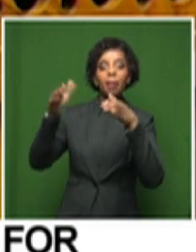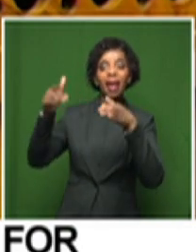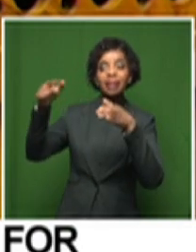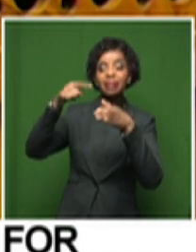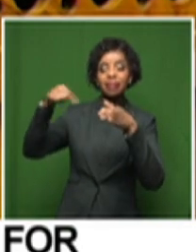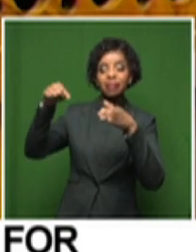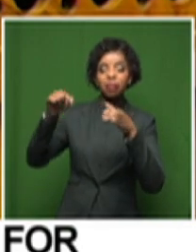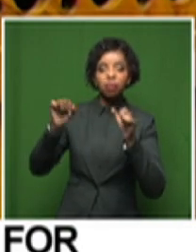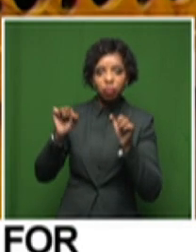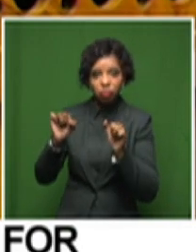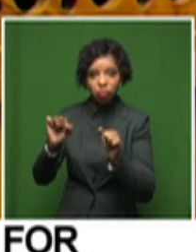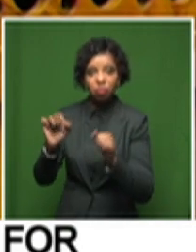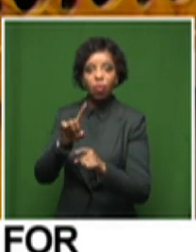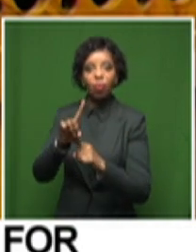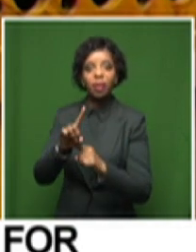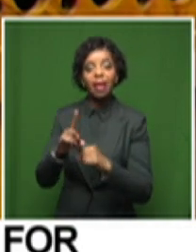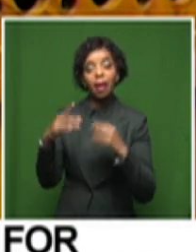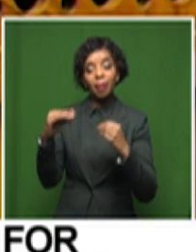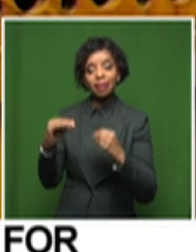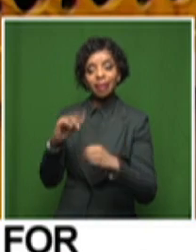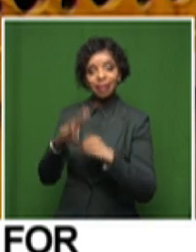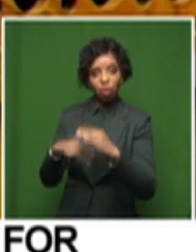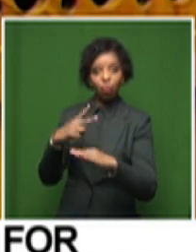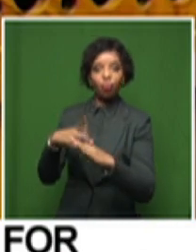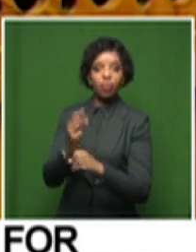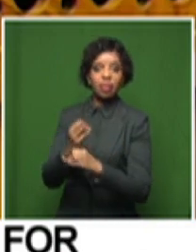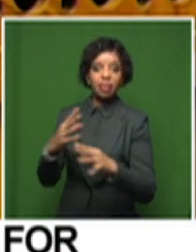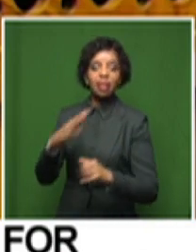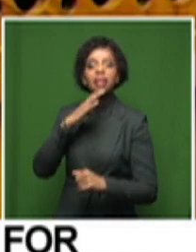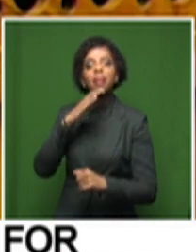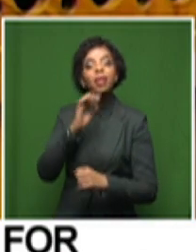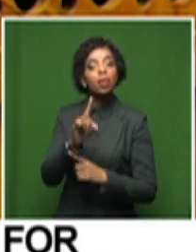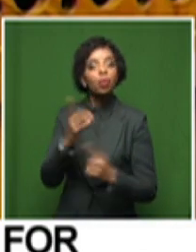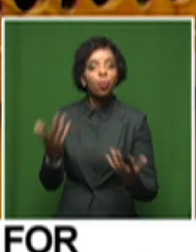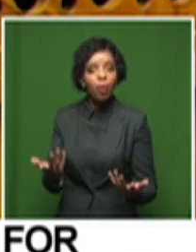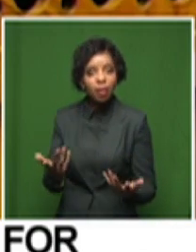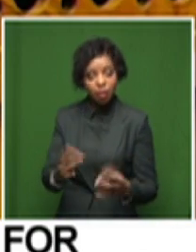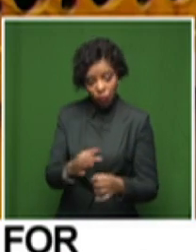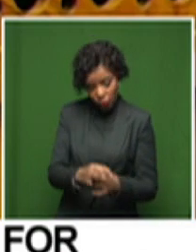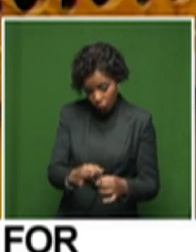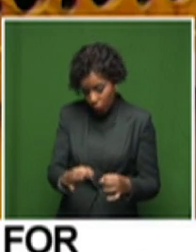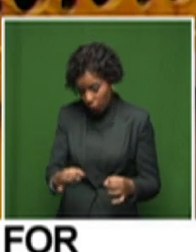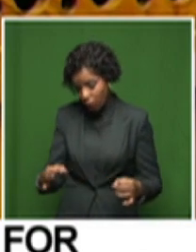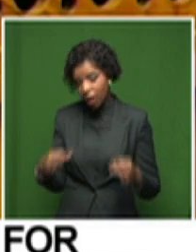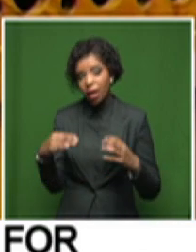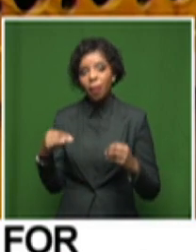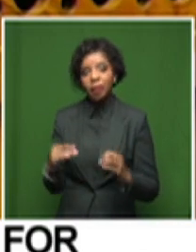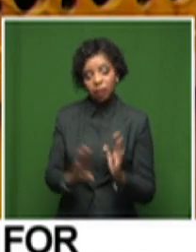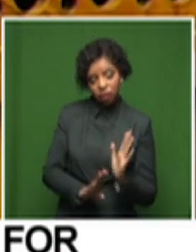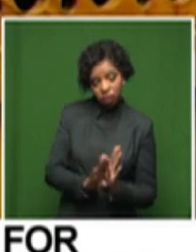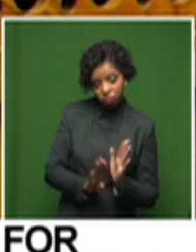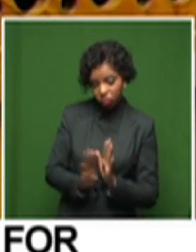restart efforts. Basically, it means small business development and DTI.